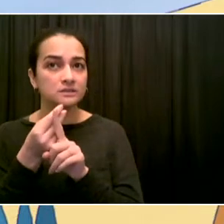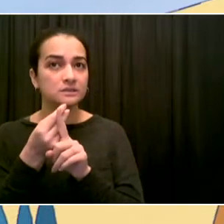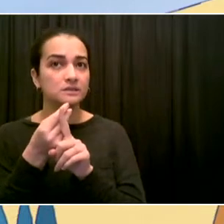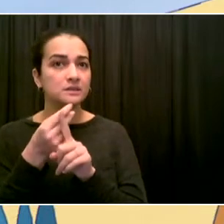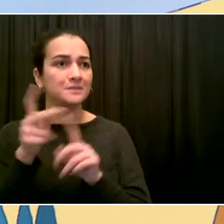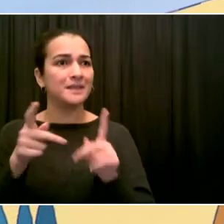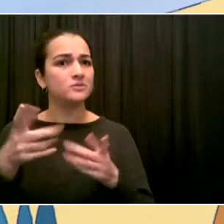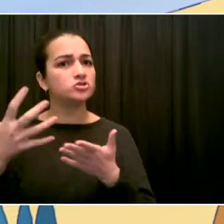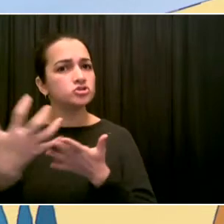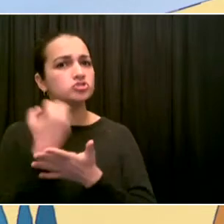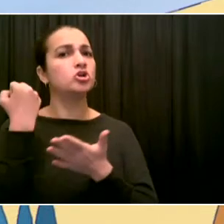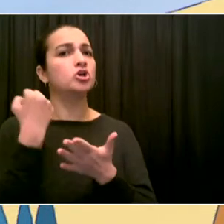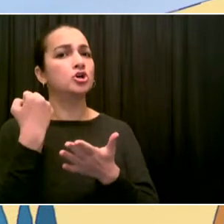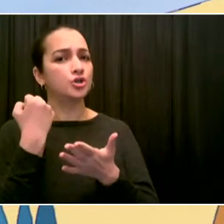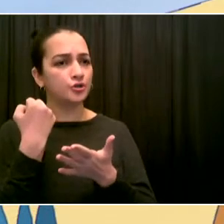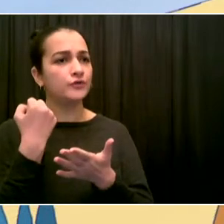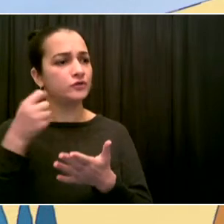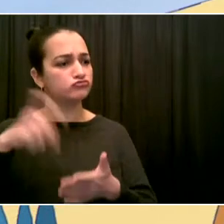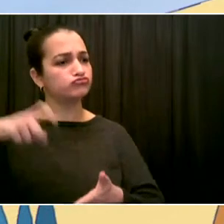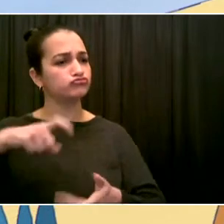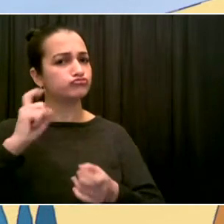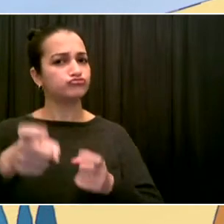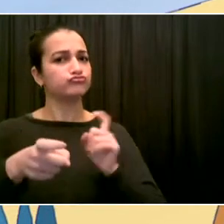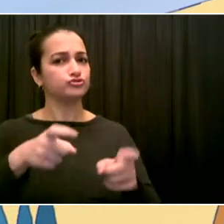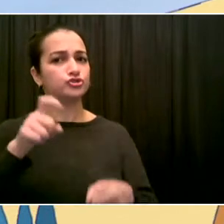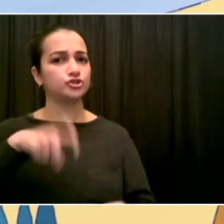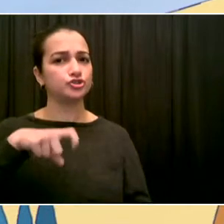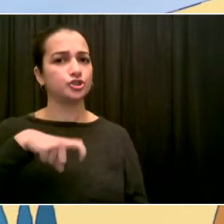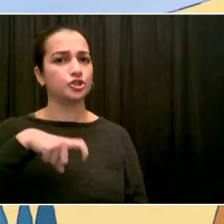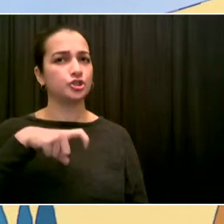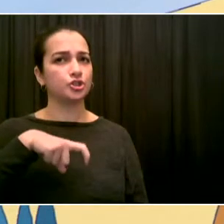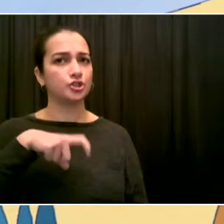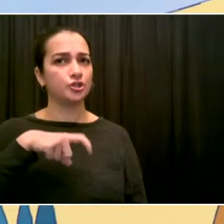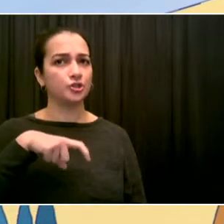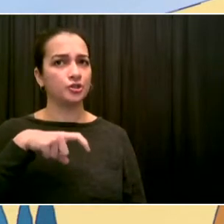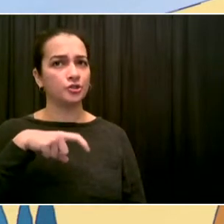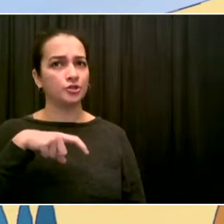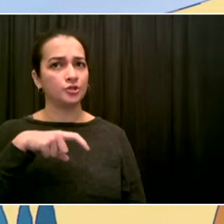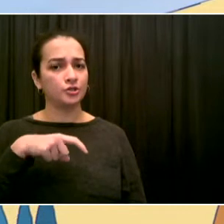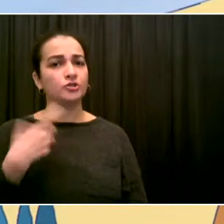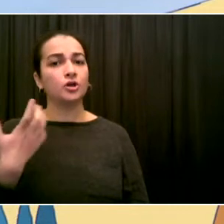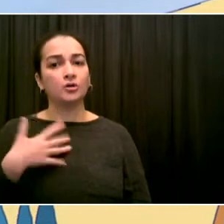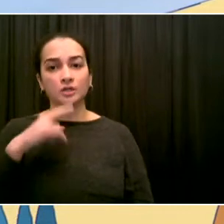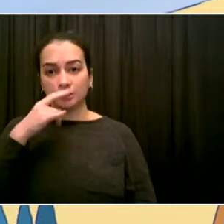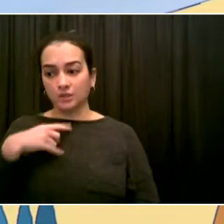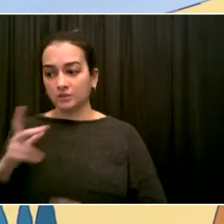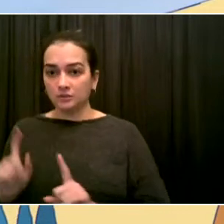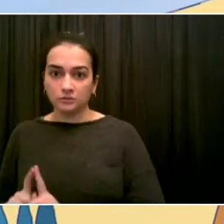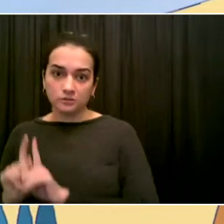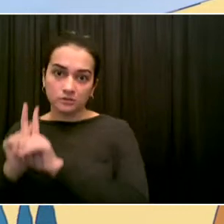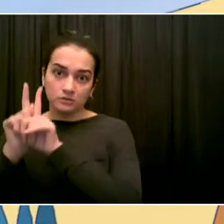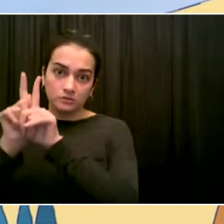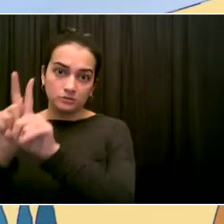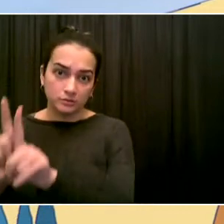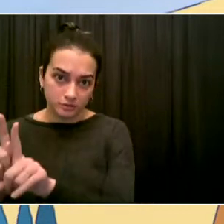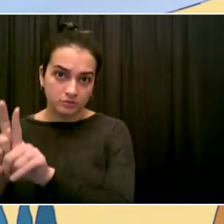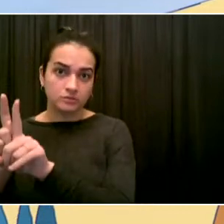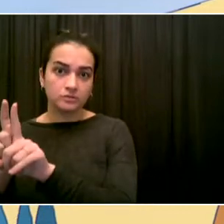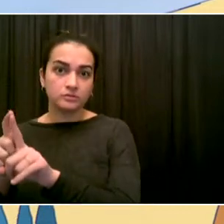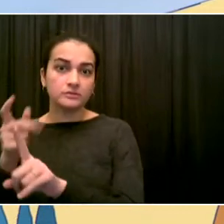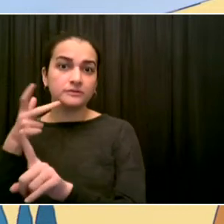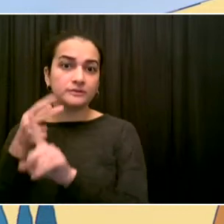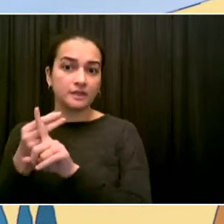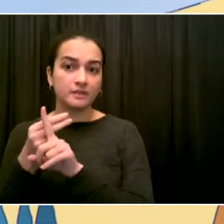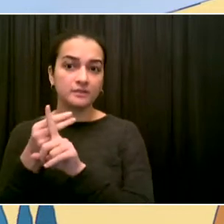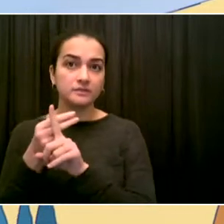to get their vaccinations today. I'm trying to teach them both critical thinking skills. And so I wanted to